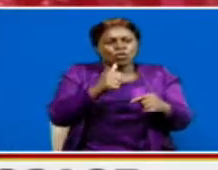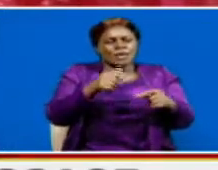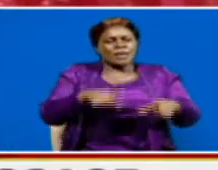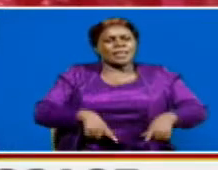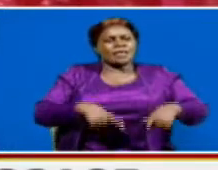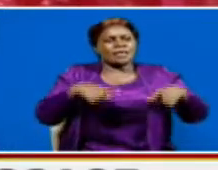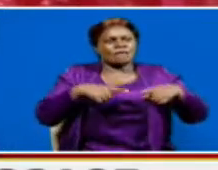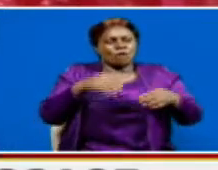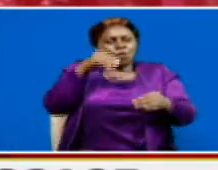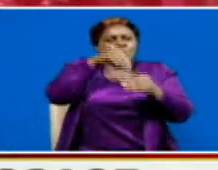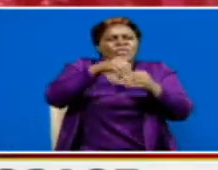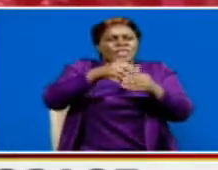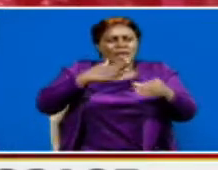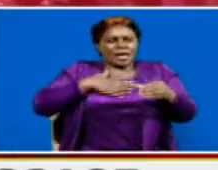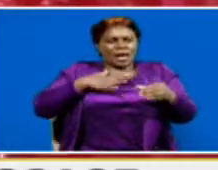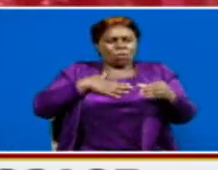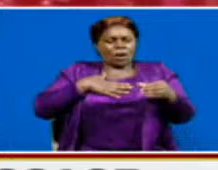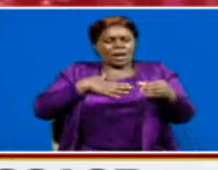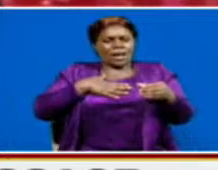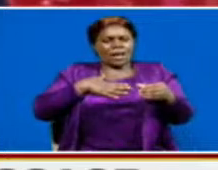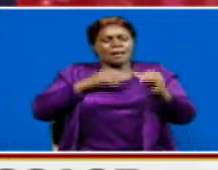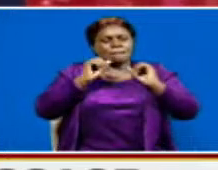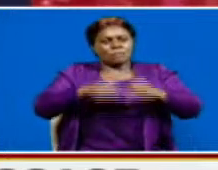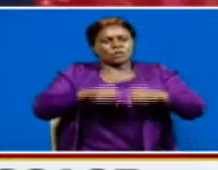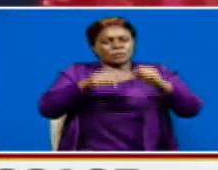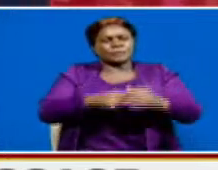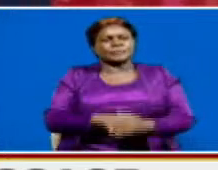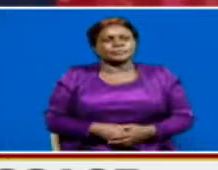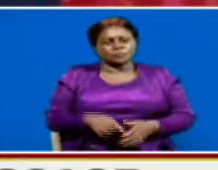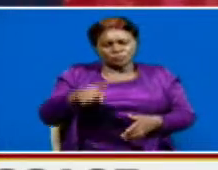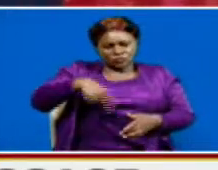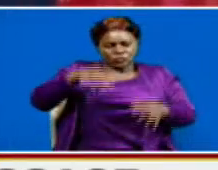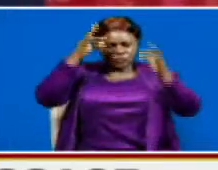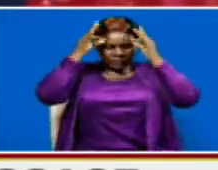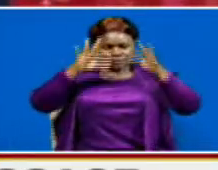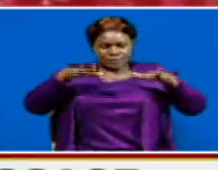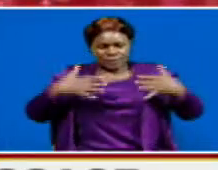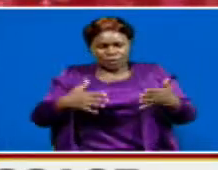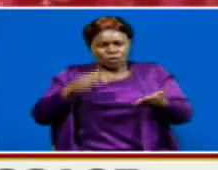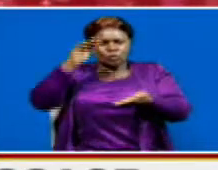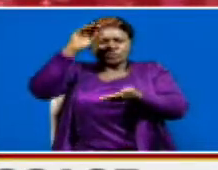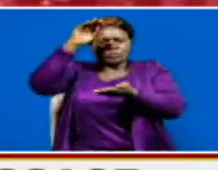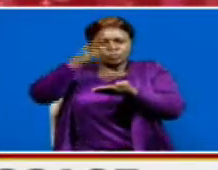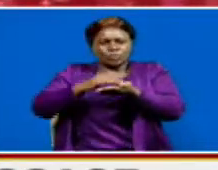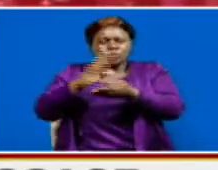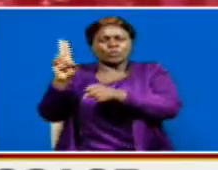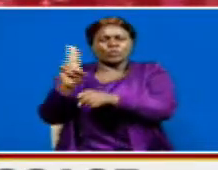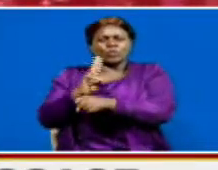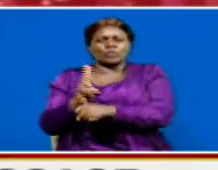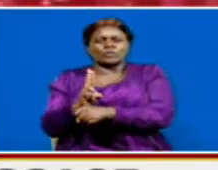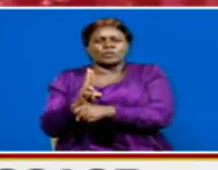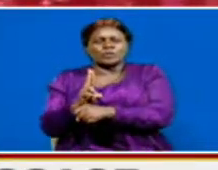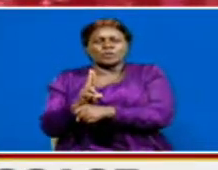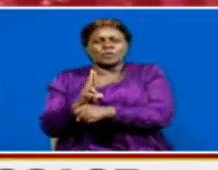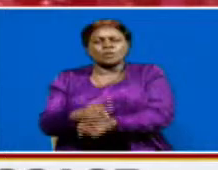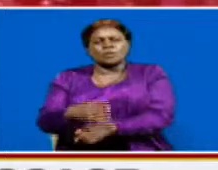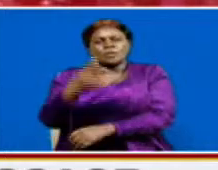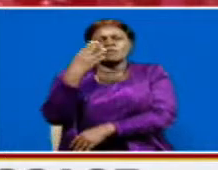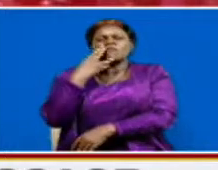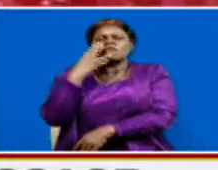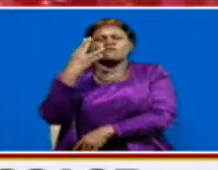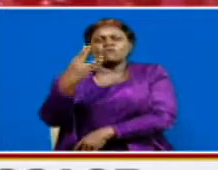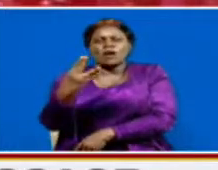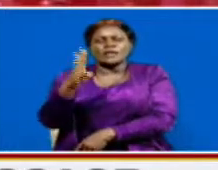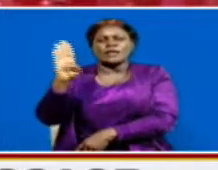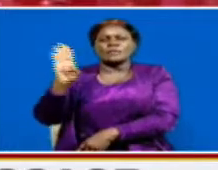live within our means. We decided to cut expenditure by up to